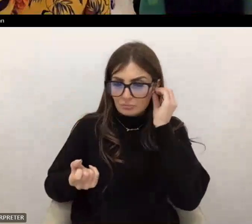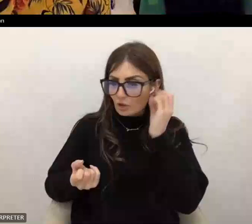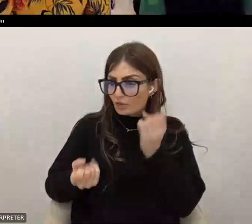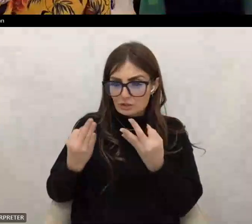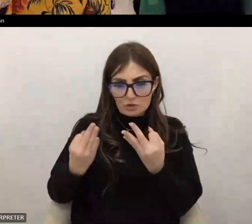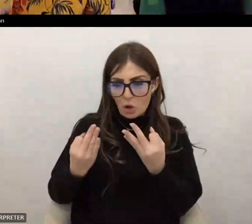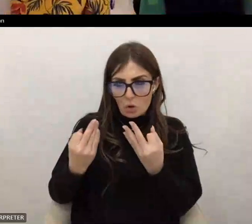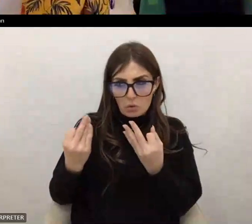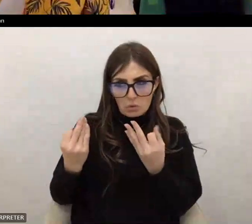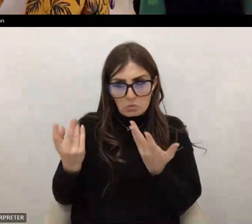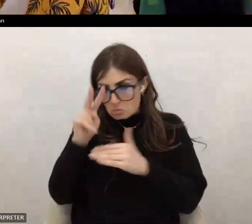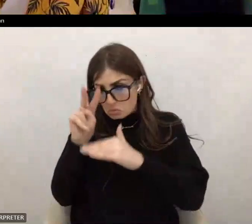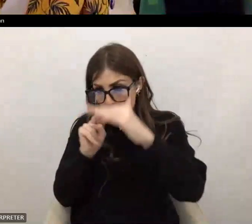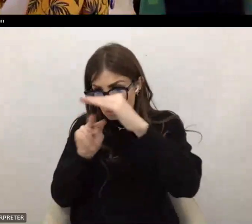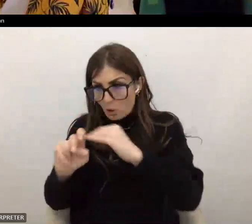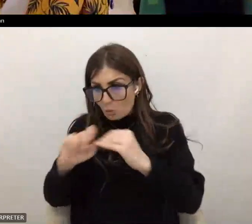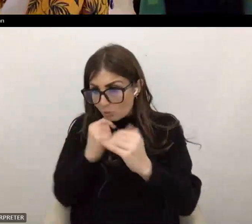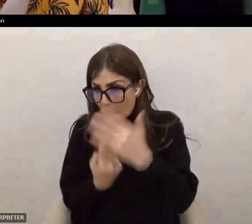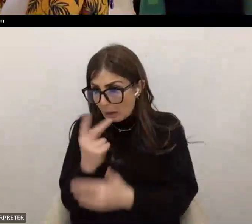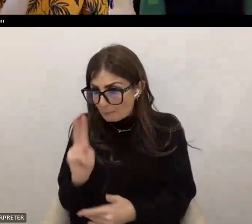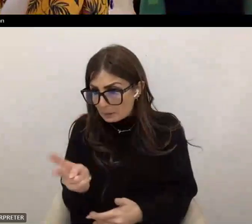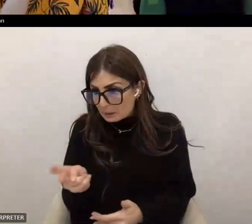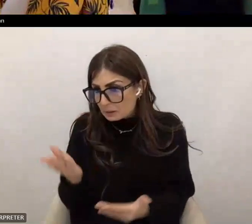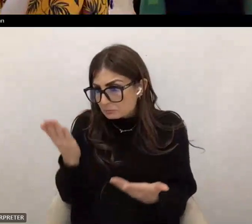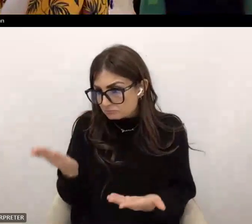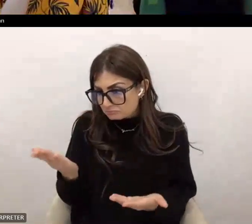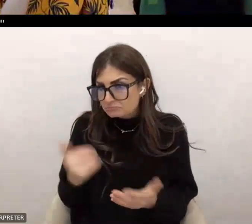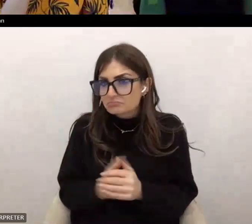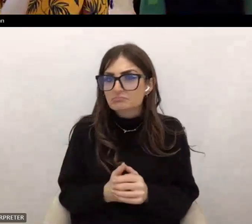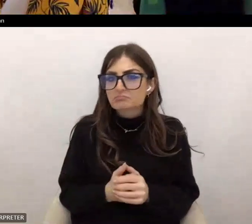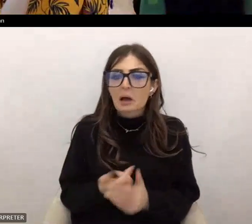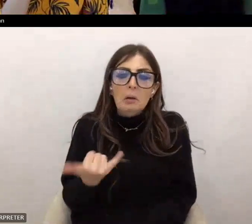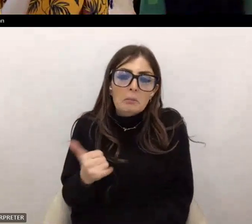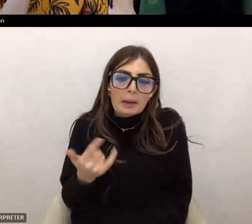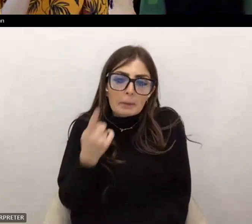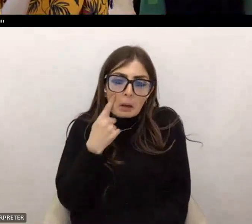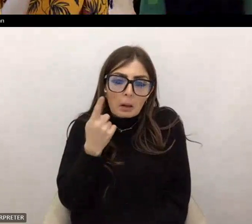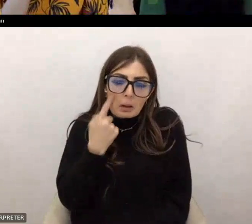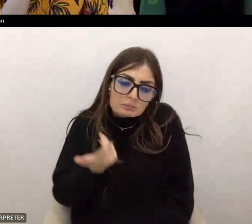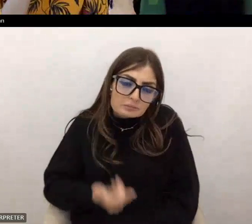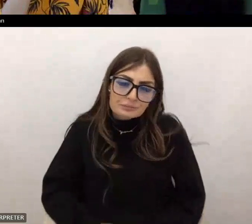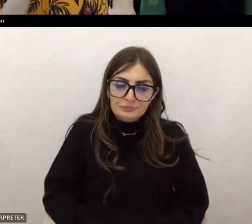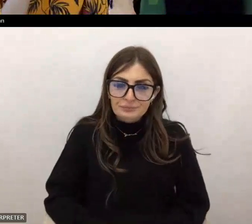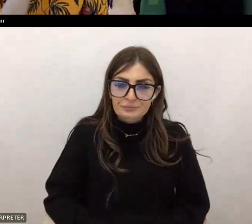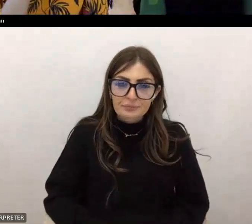indication that will be rolled out again at this point, but a bit of a watch this space.